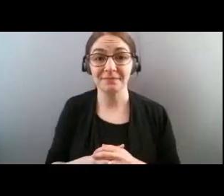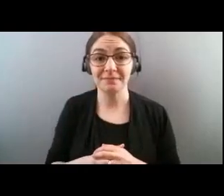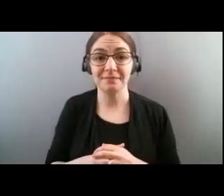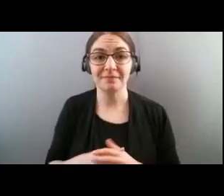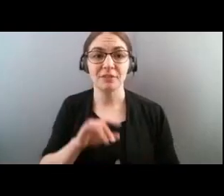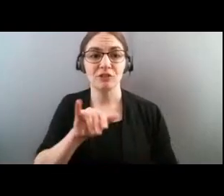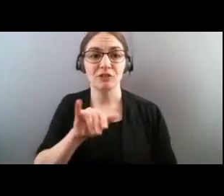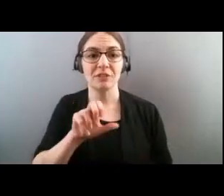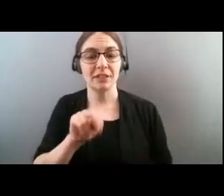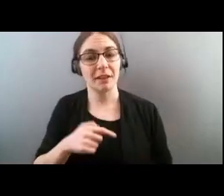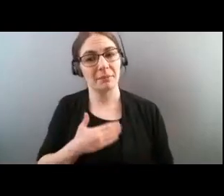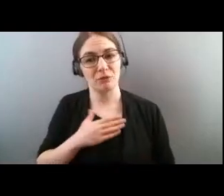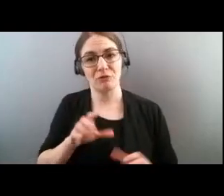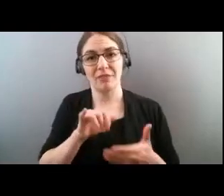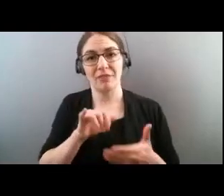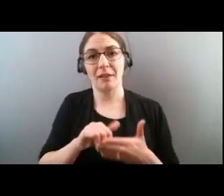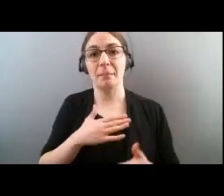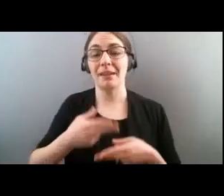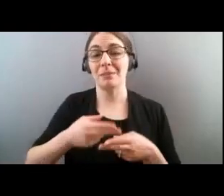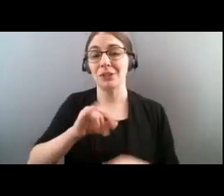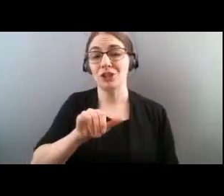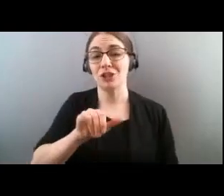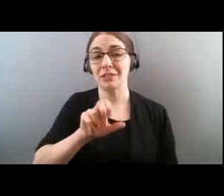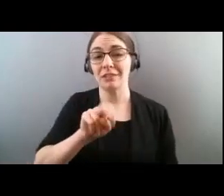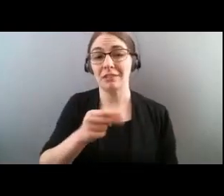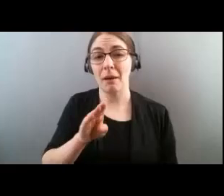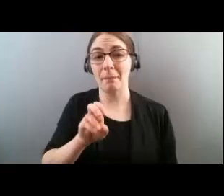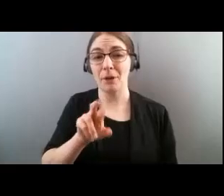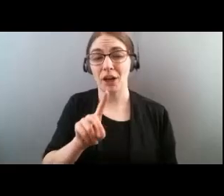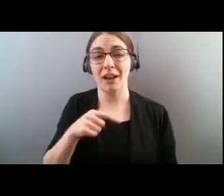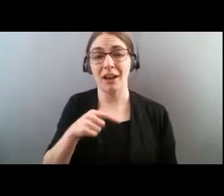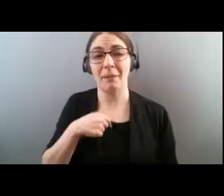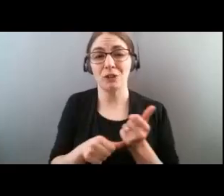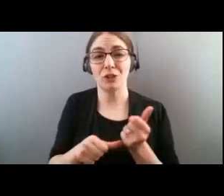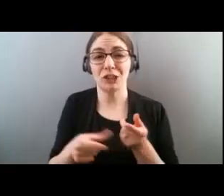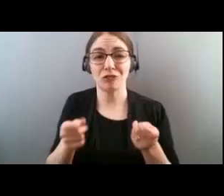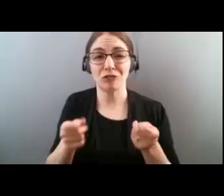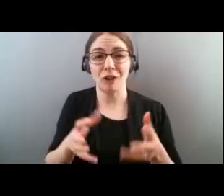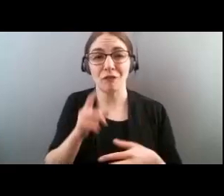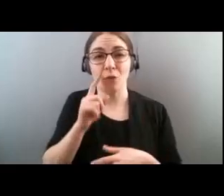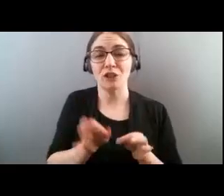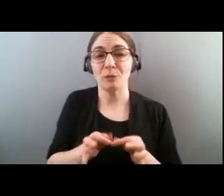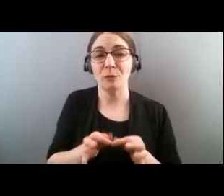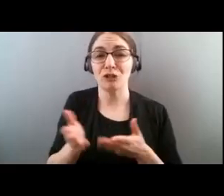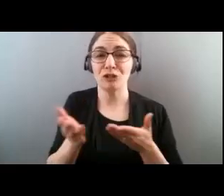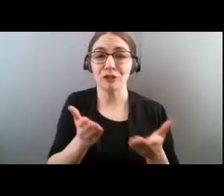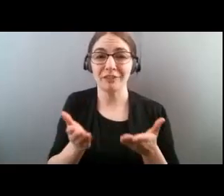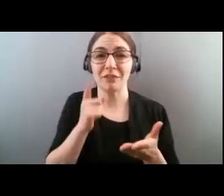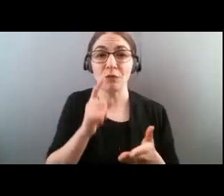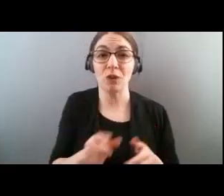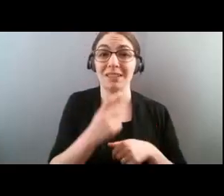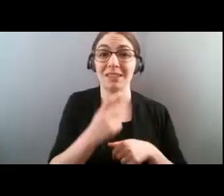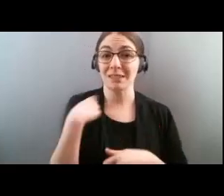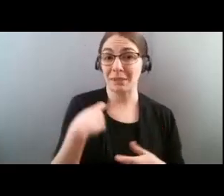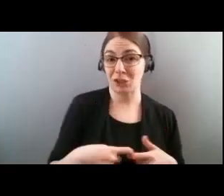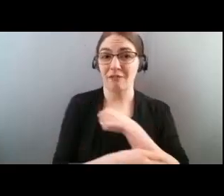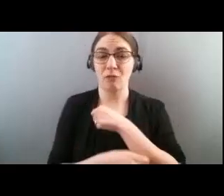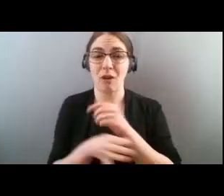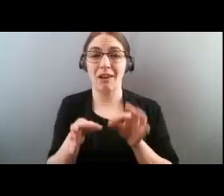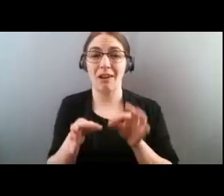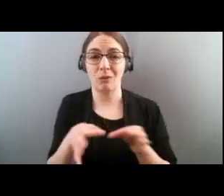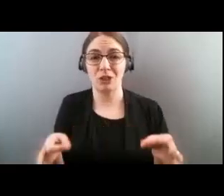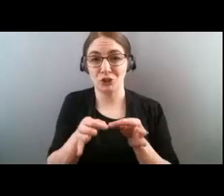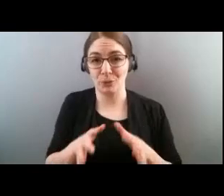Yeah, happy to do so. So my name is Jason Hubbard. I'm the Associate Director for Interpreter Services for Spanish and Foreign Language Interpreters.